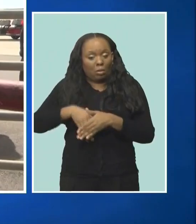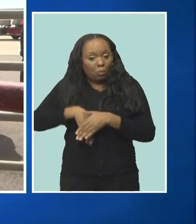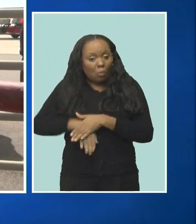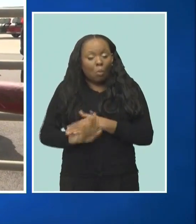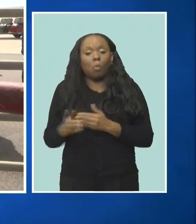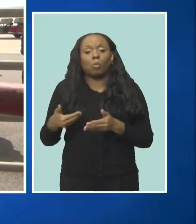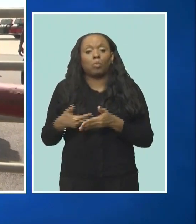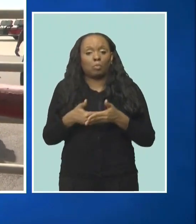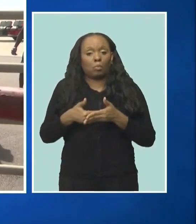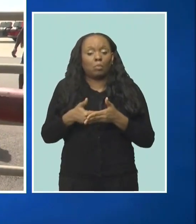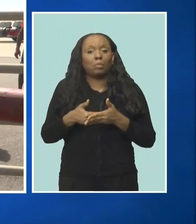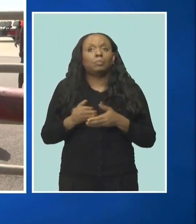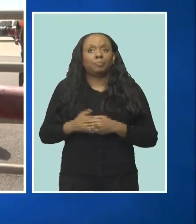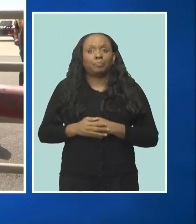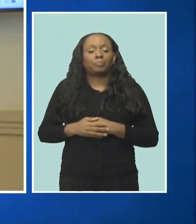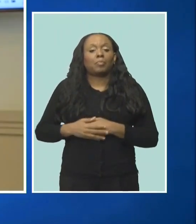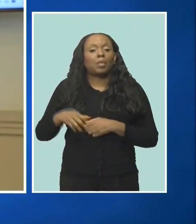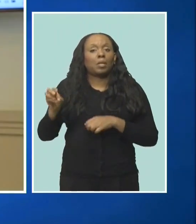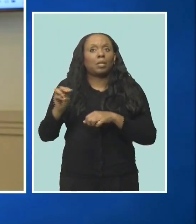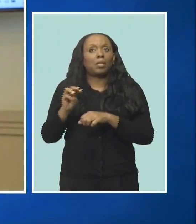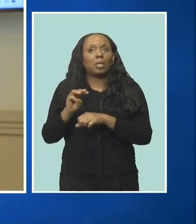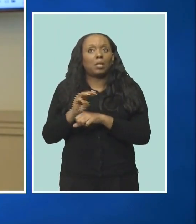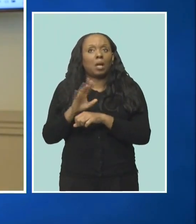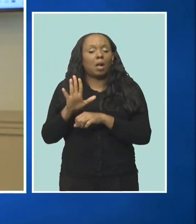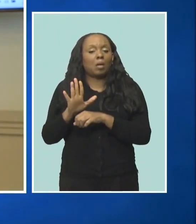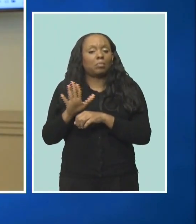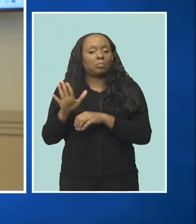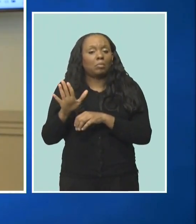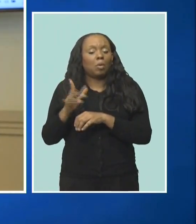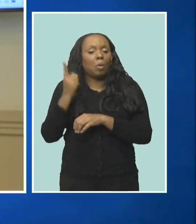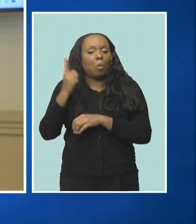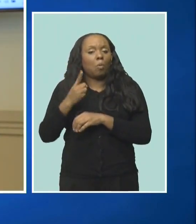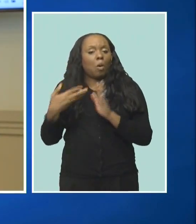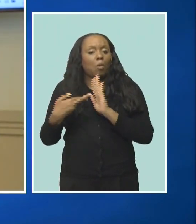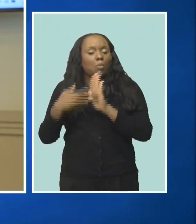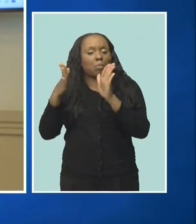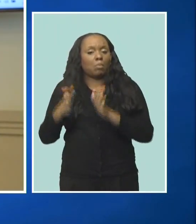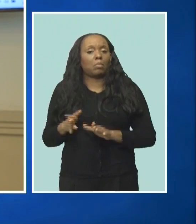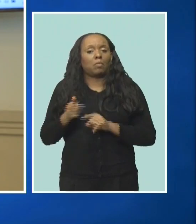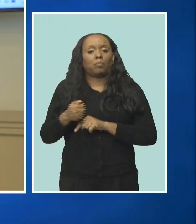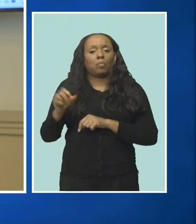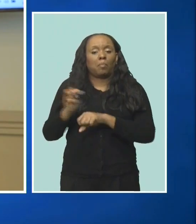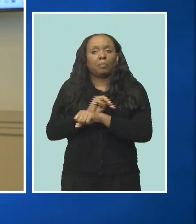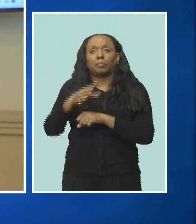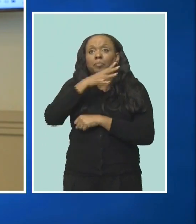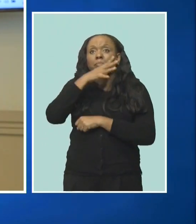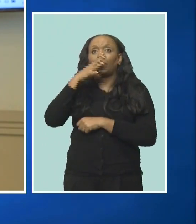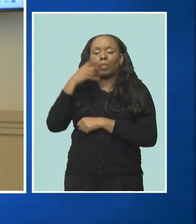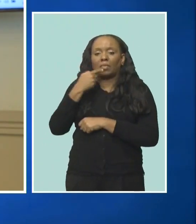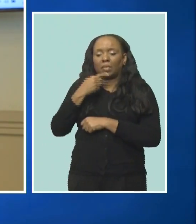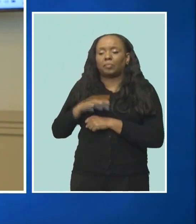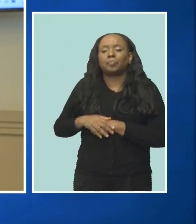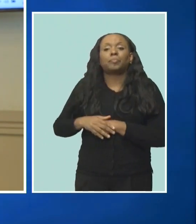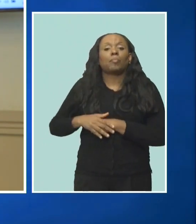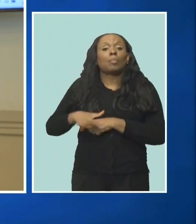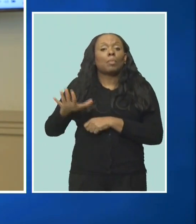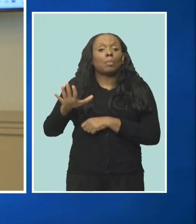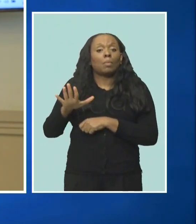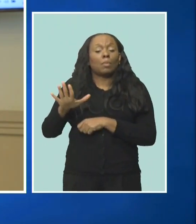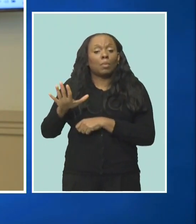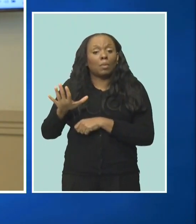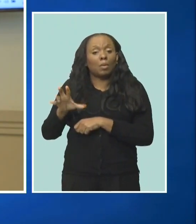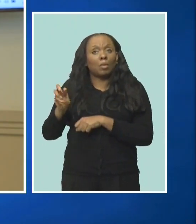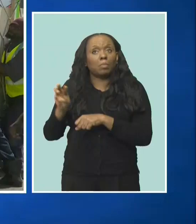of Agriculture, Food and Nutritional Security, Terry Bascom. Mr. Bascom says the ministry left it up to the experts in the